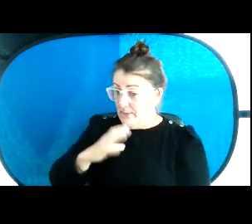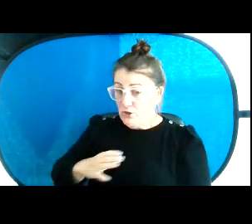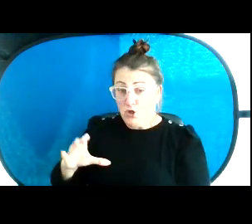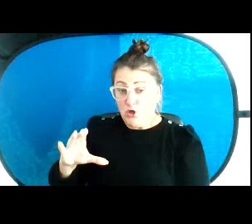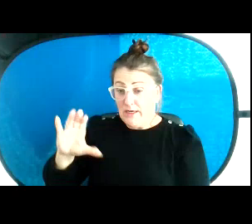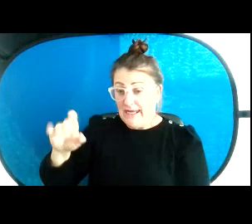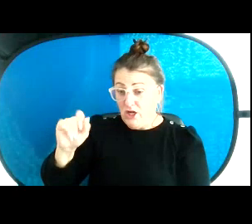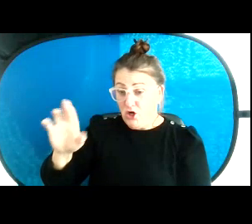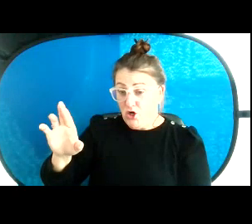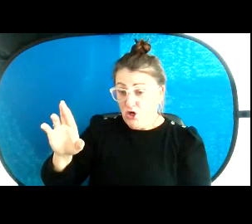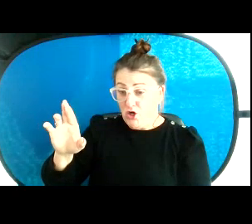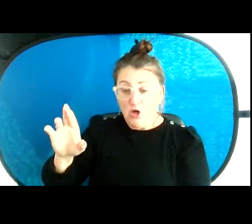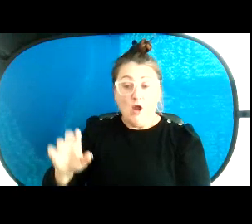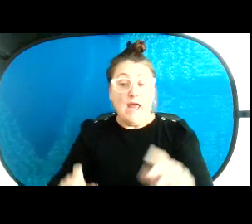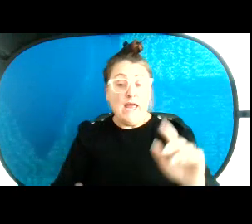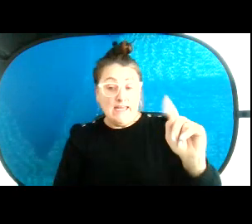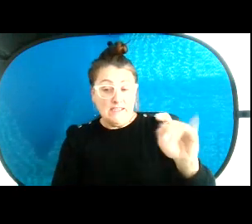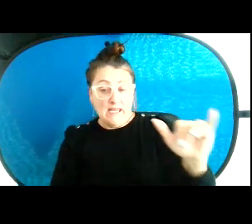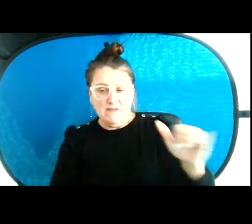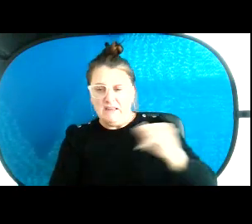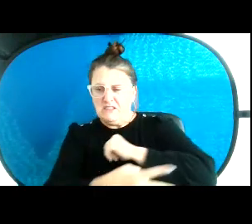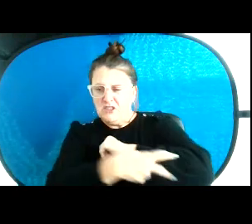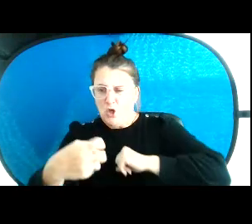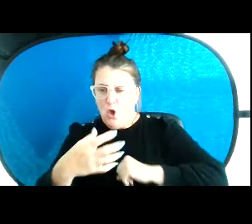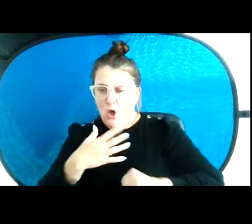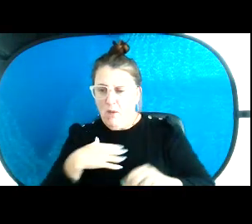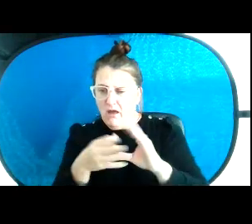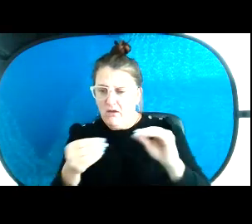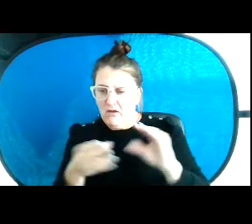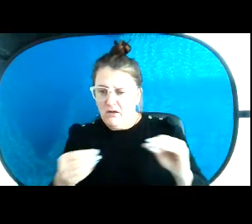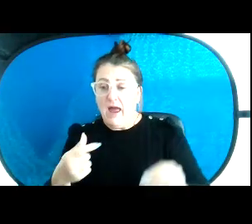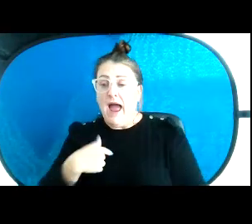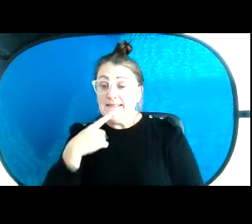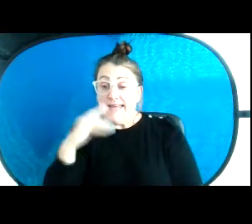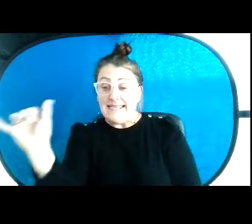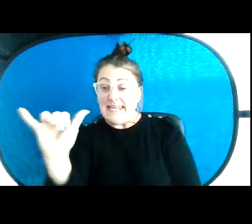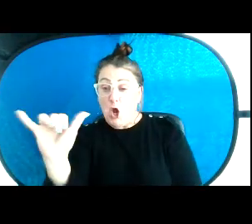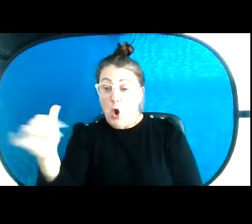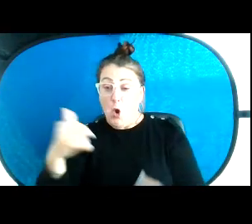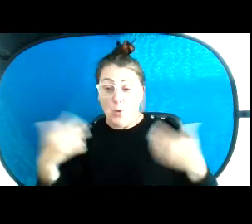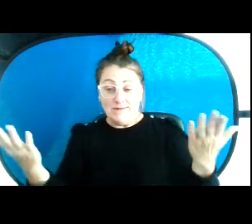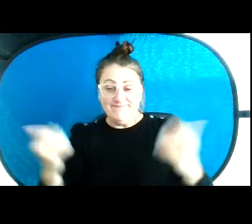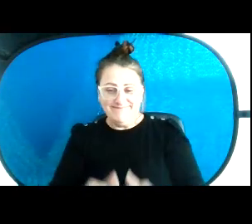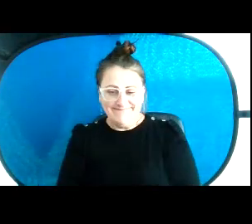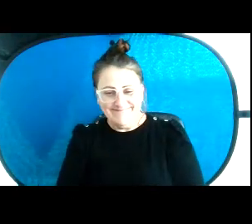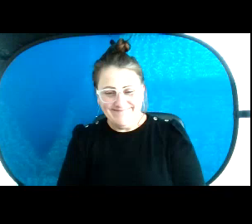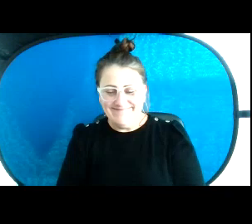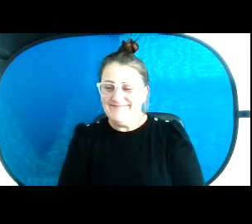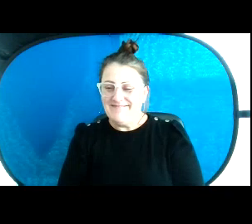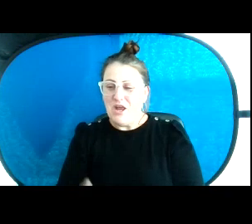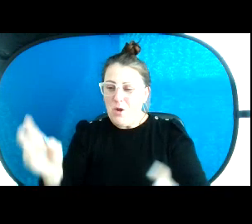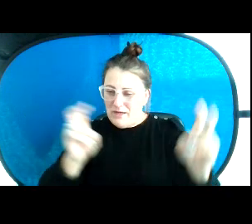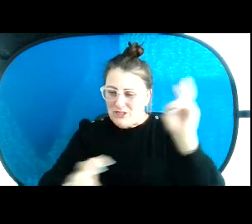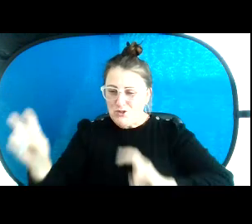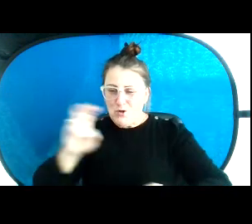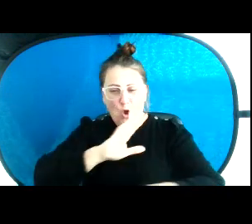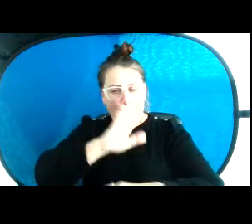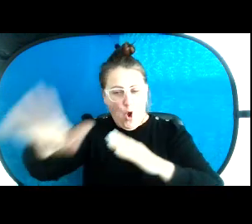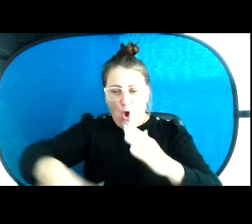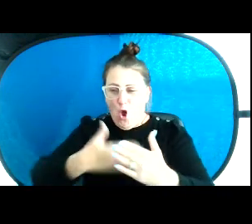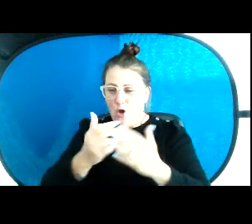Well, Commissioner Tiffany took everything I was going to say. So I'll say ditto to all of that, since we got to tour all of those things together.